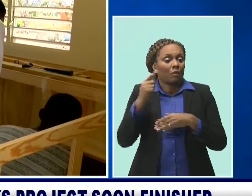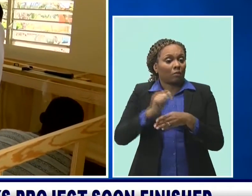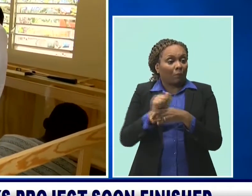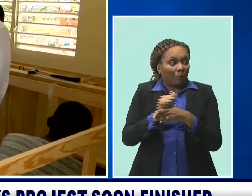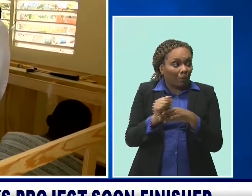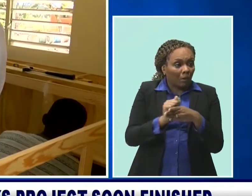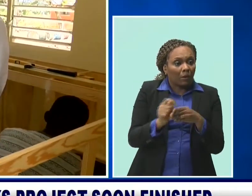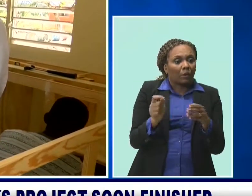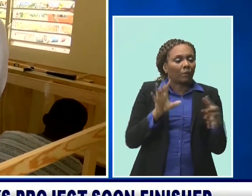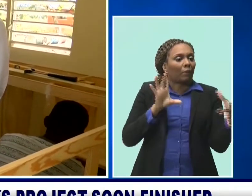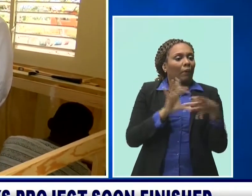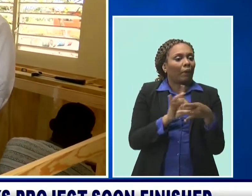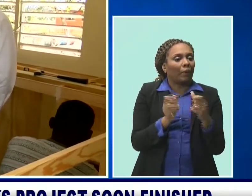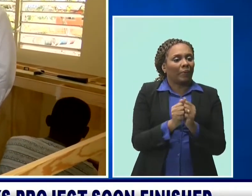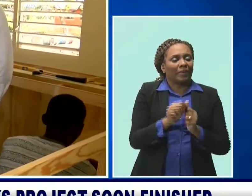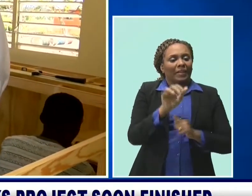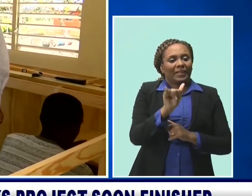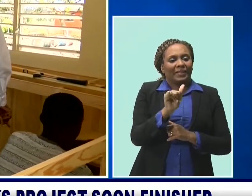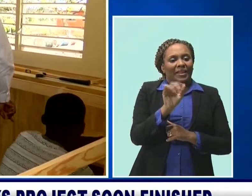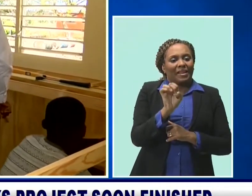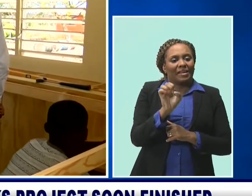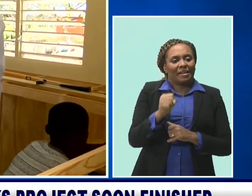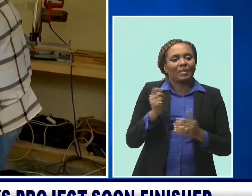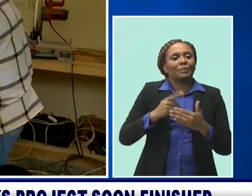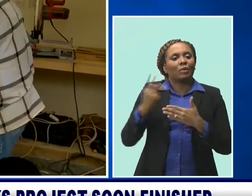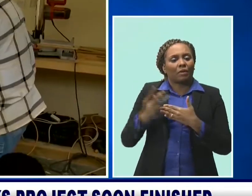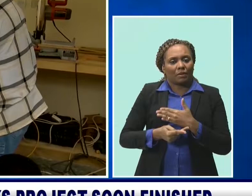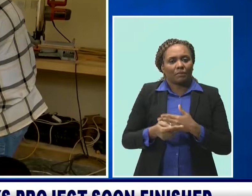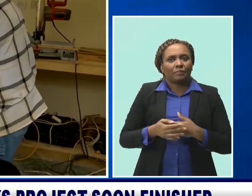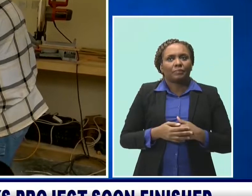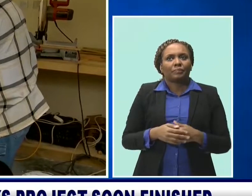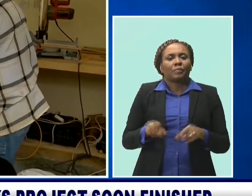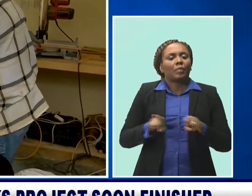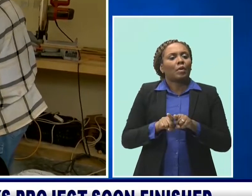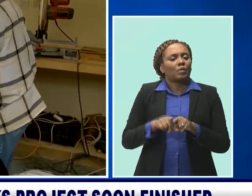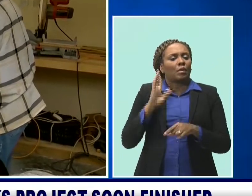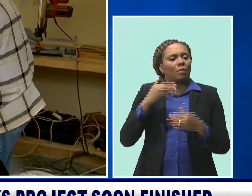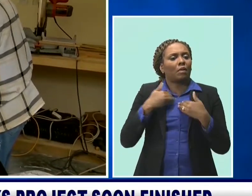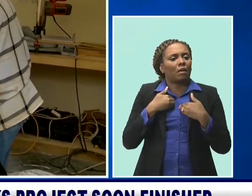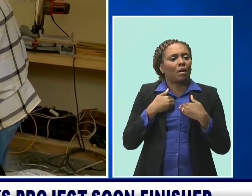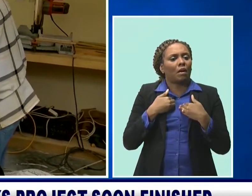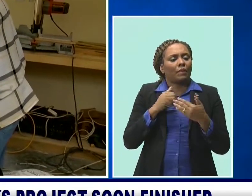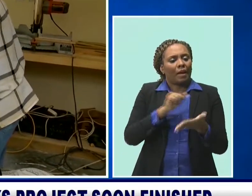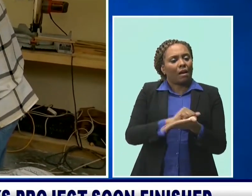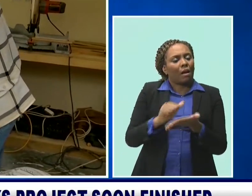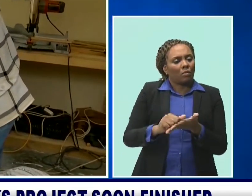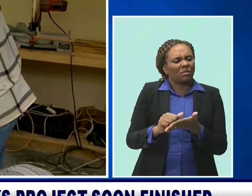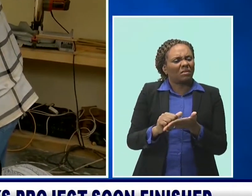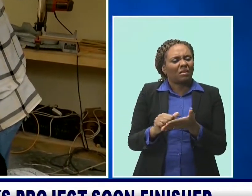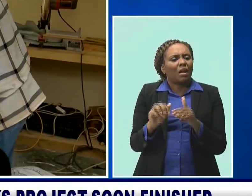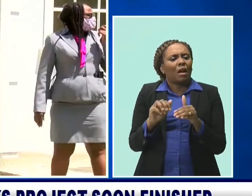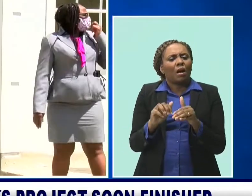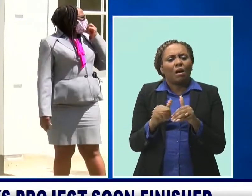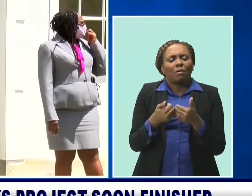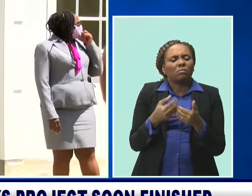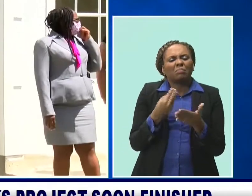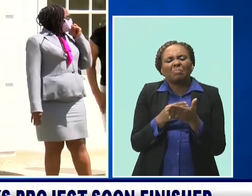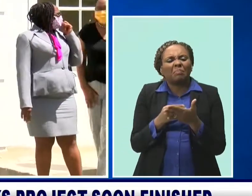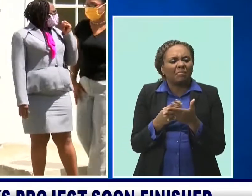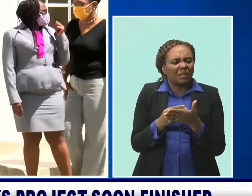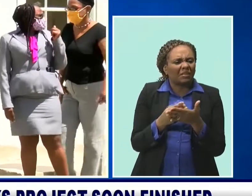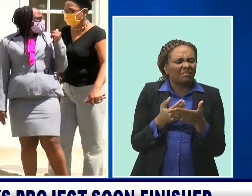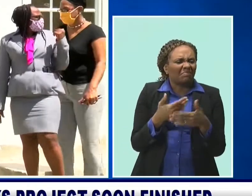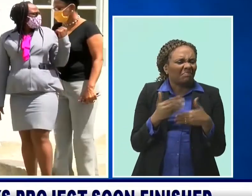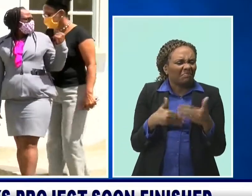also be made to ensure they're equipped with the necessary marketing and accounting skills, as well as have access to facilities like the Trust